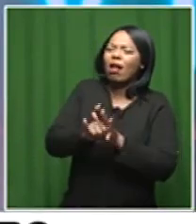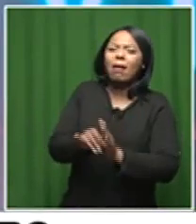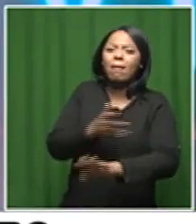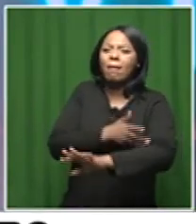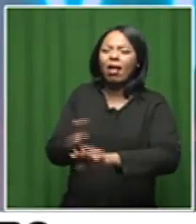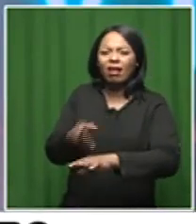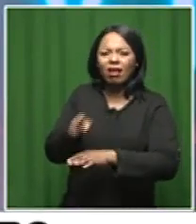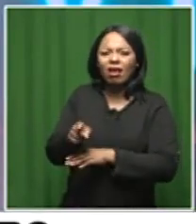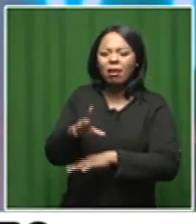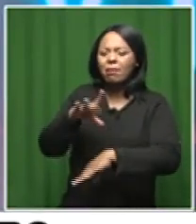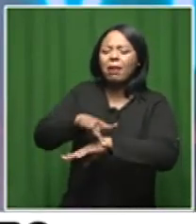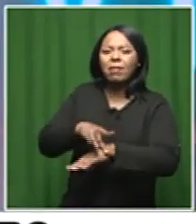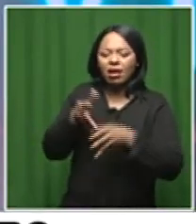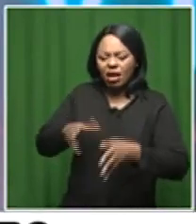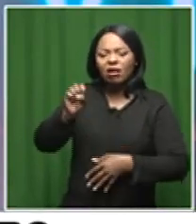South Africa.